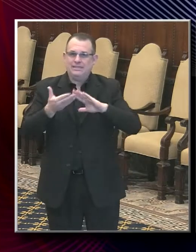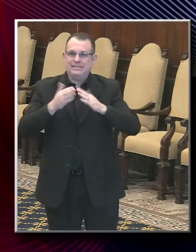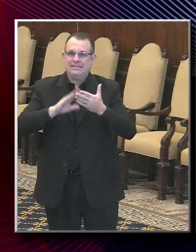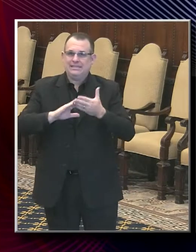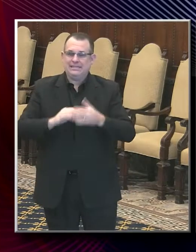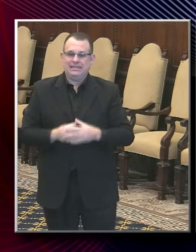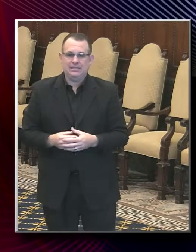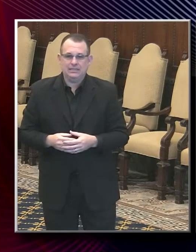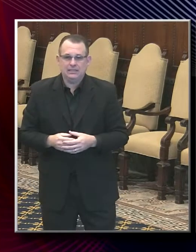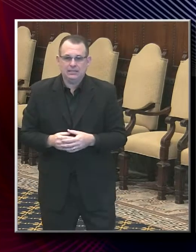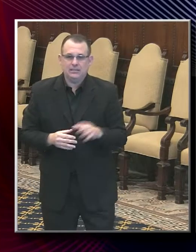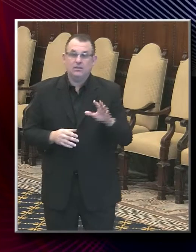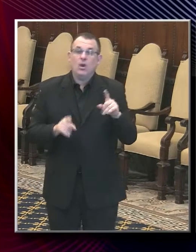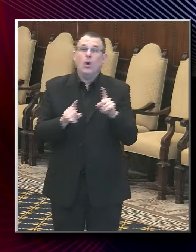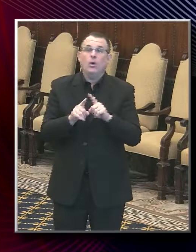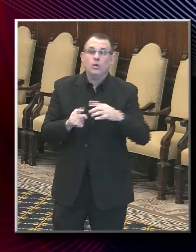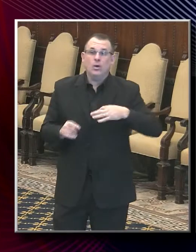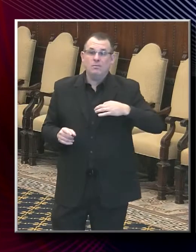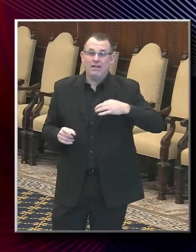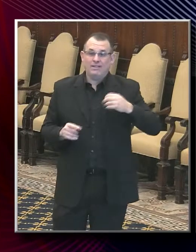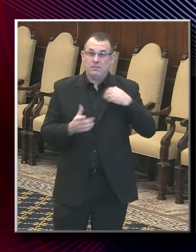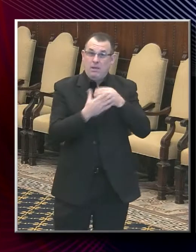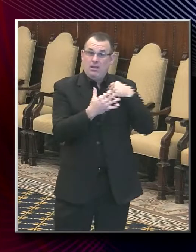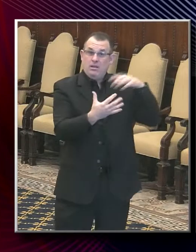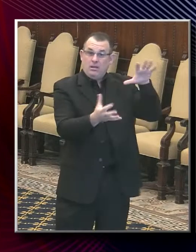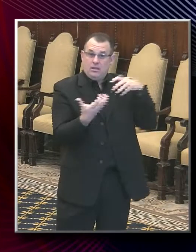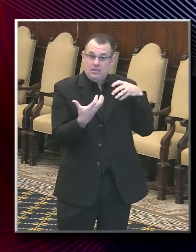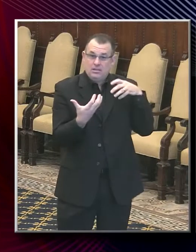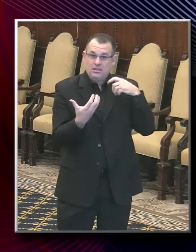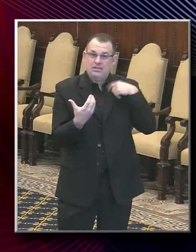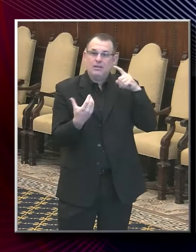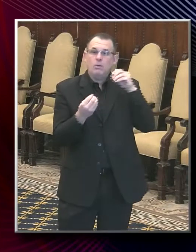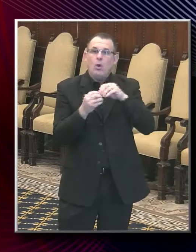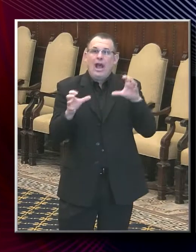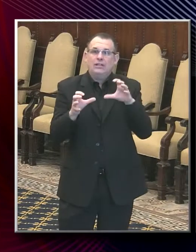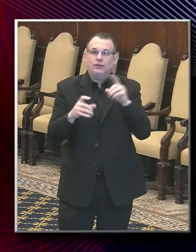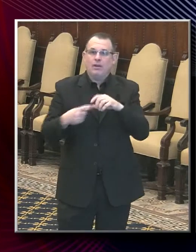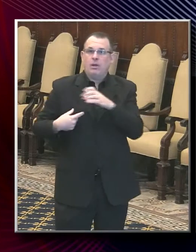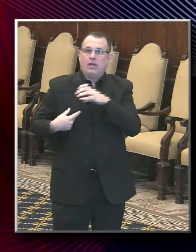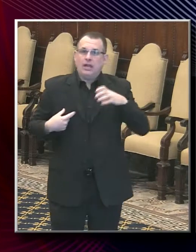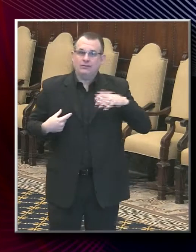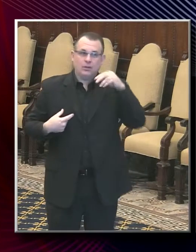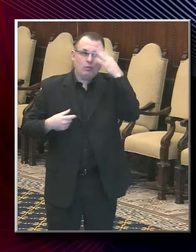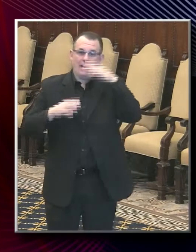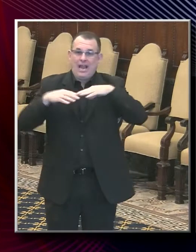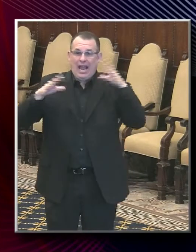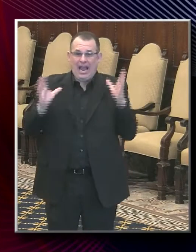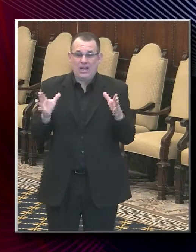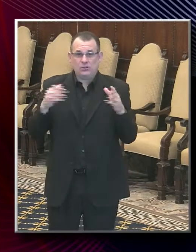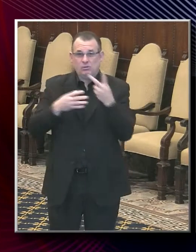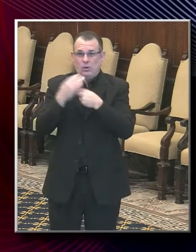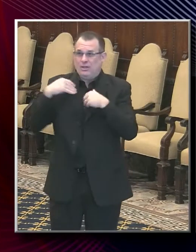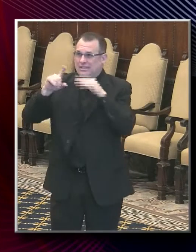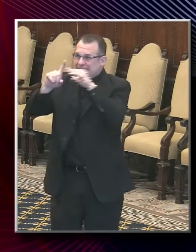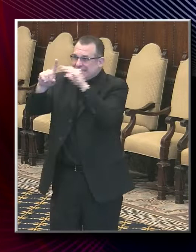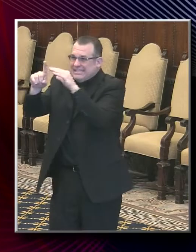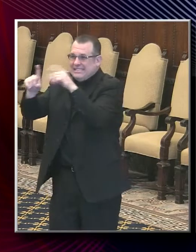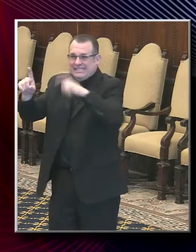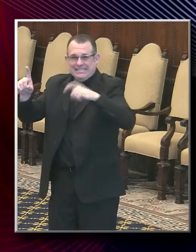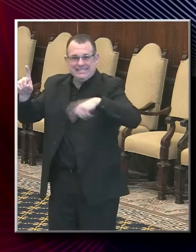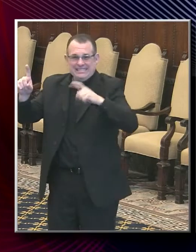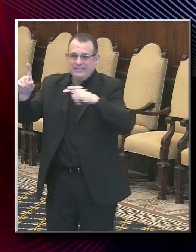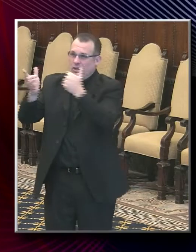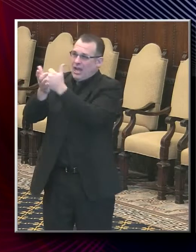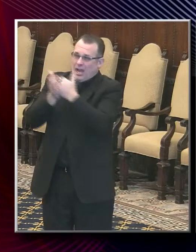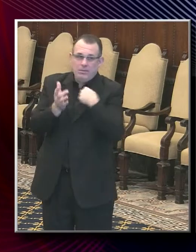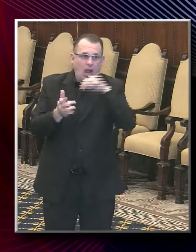to be eligible for this assistance, we need more action from Congress and the White House to help us and other cities and states.